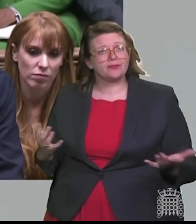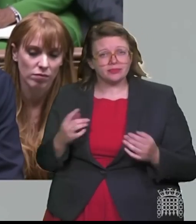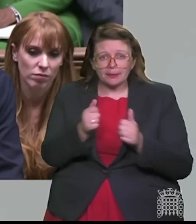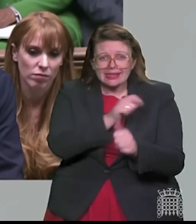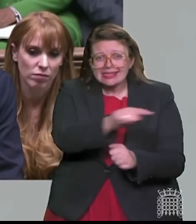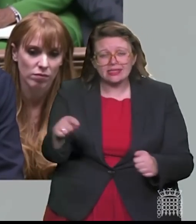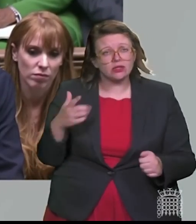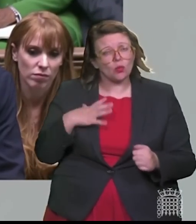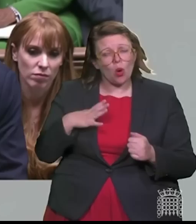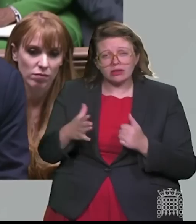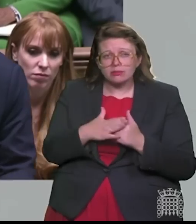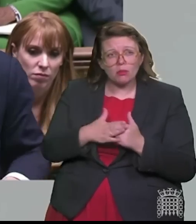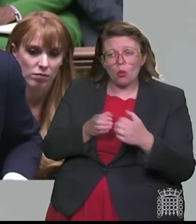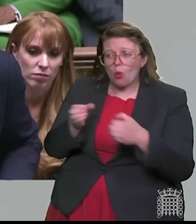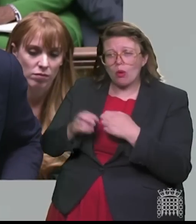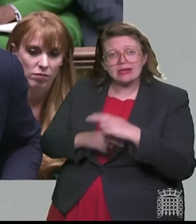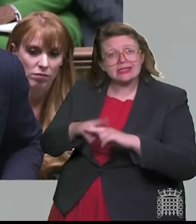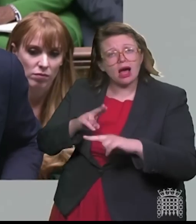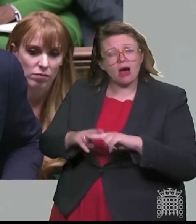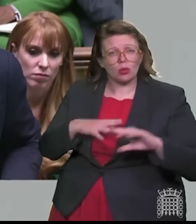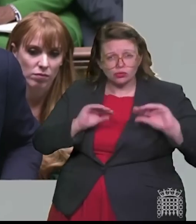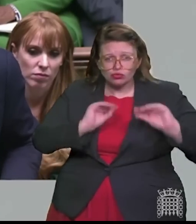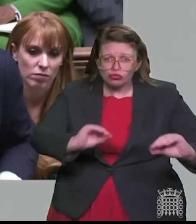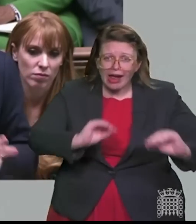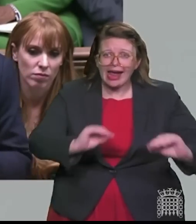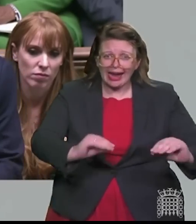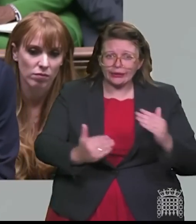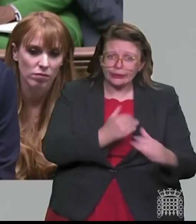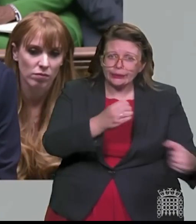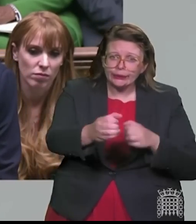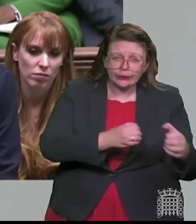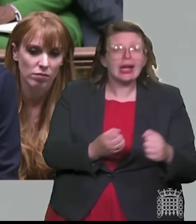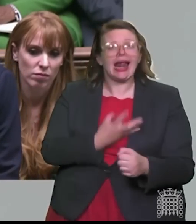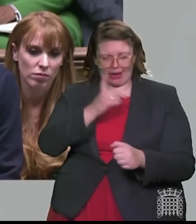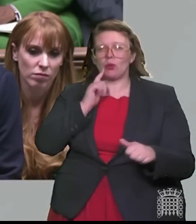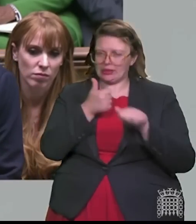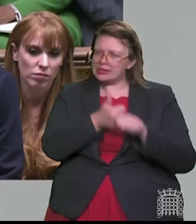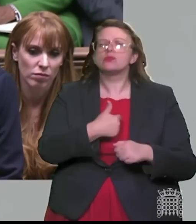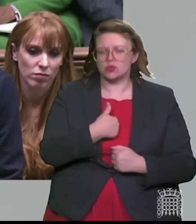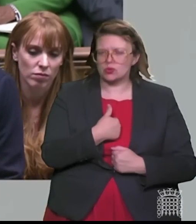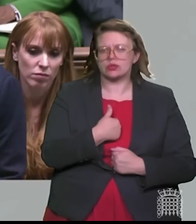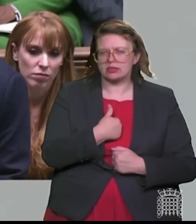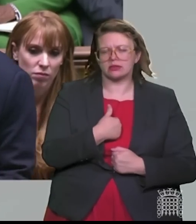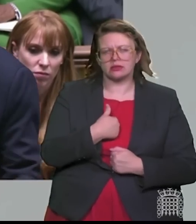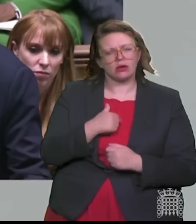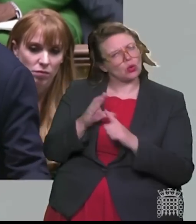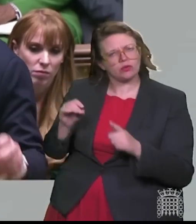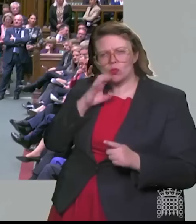more flexibility in the levy so they can train up their staff. Labour would give them that. Why won't